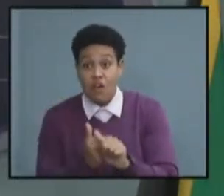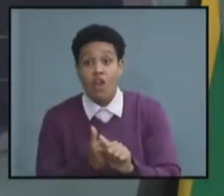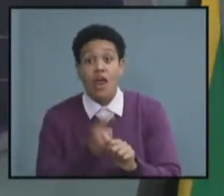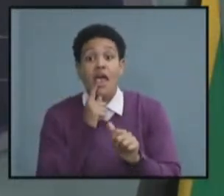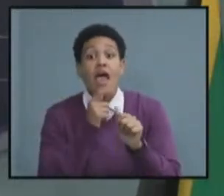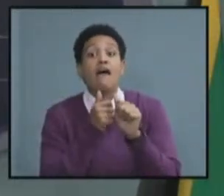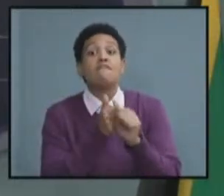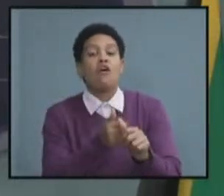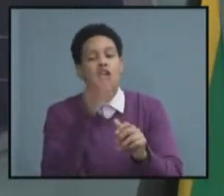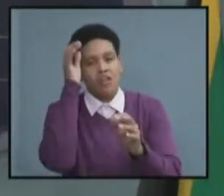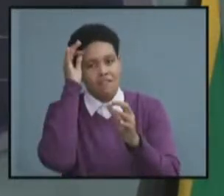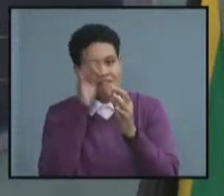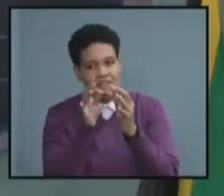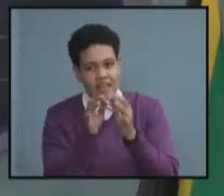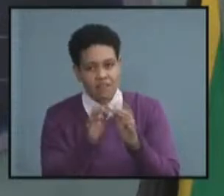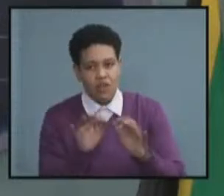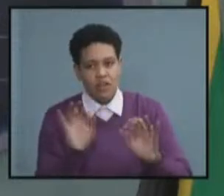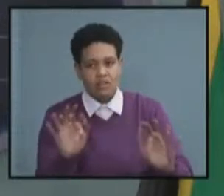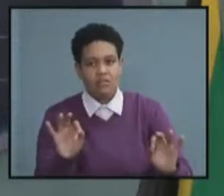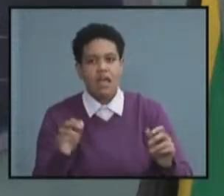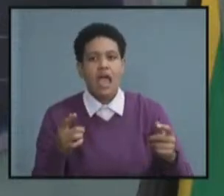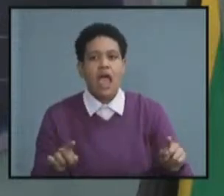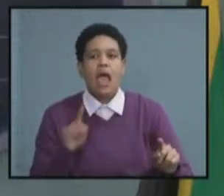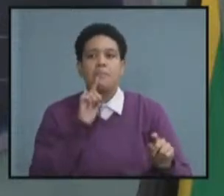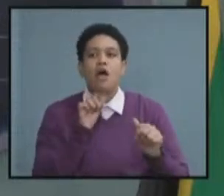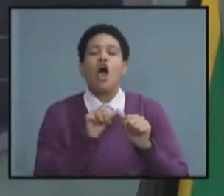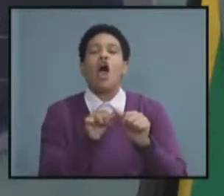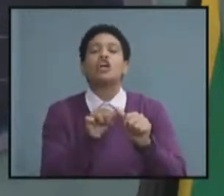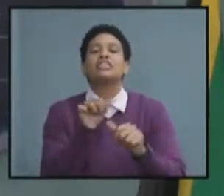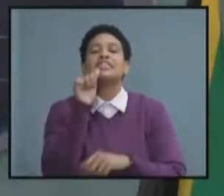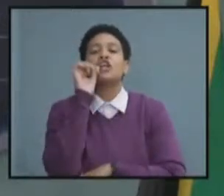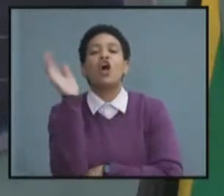them faithfully and consistently.